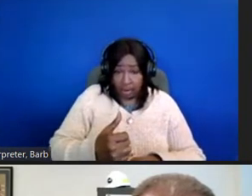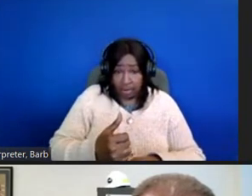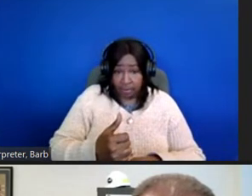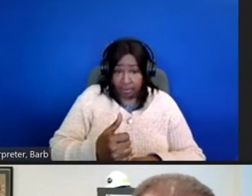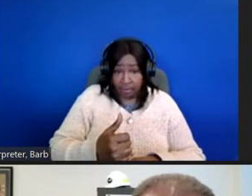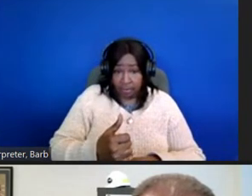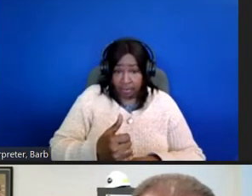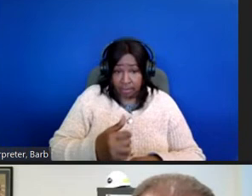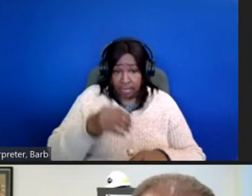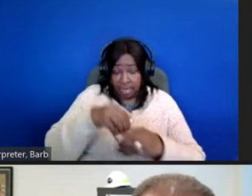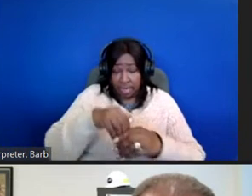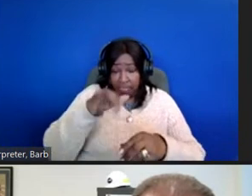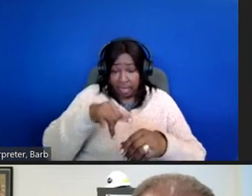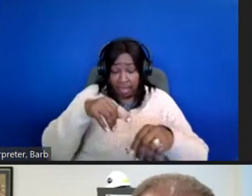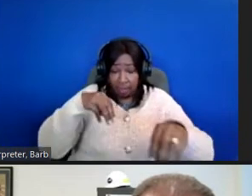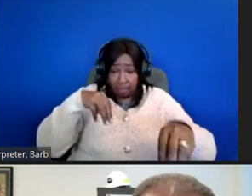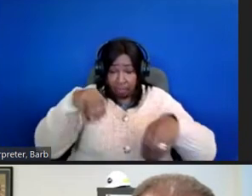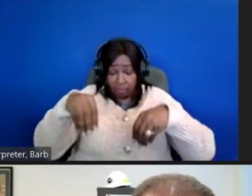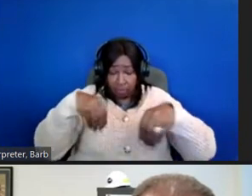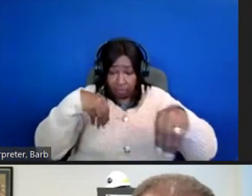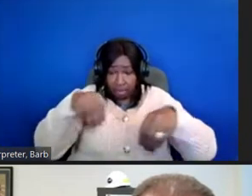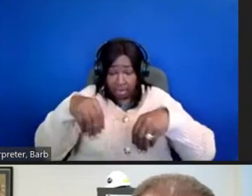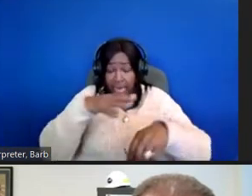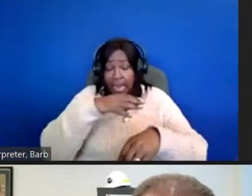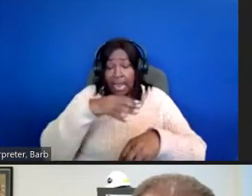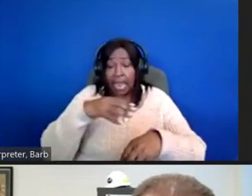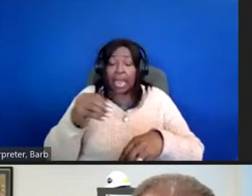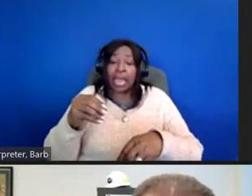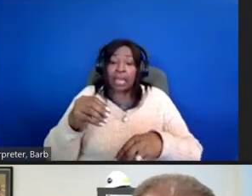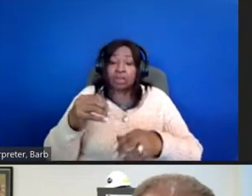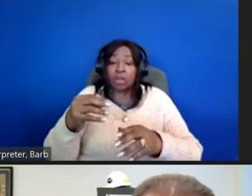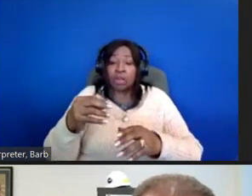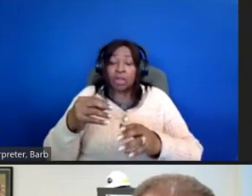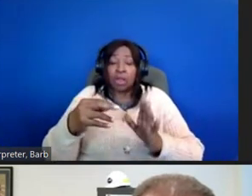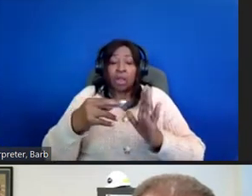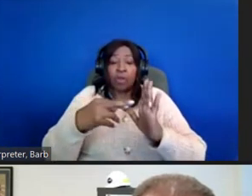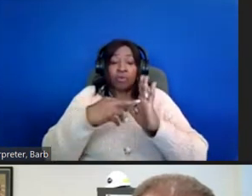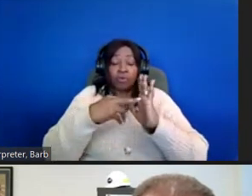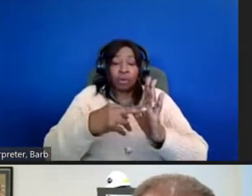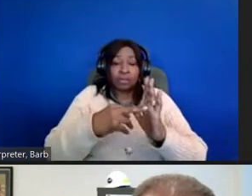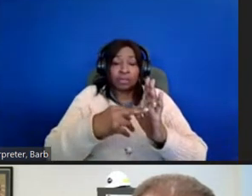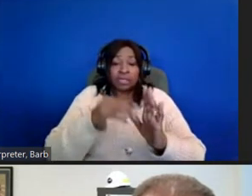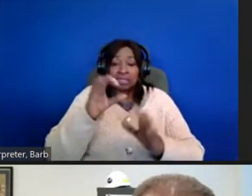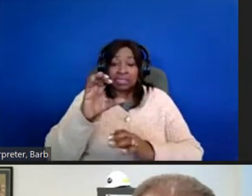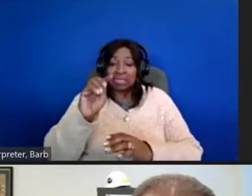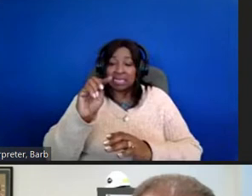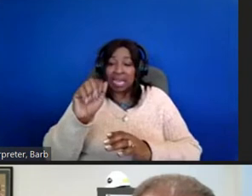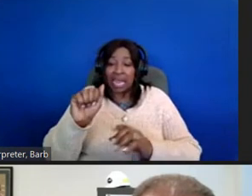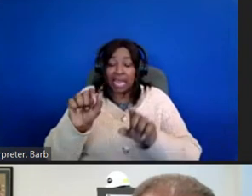in that parade and represent CTA as well as members of this committee.